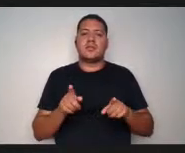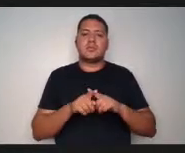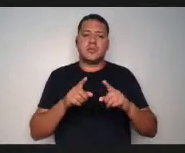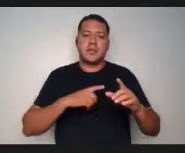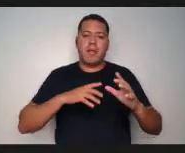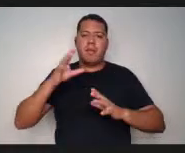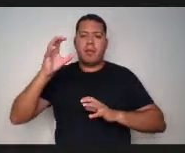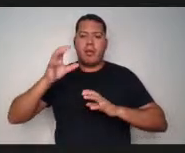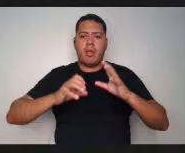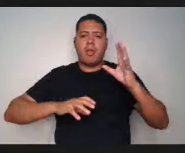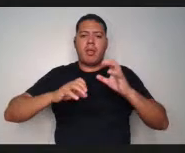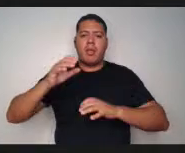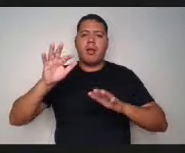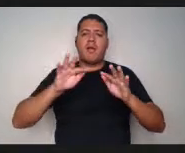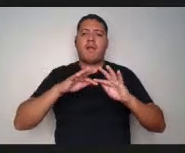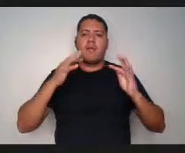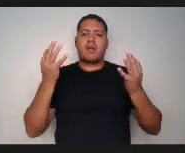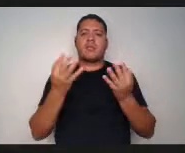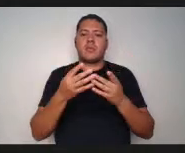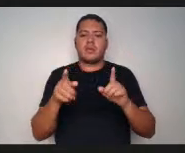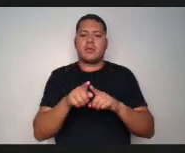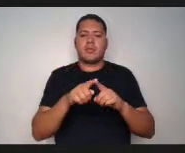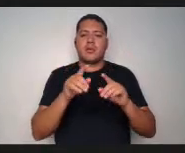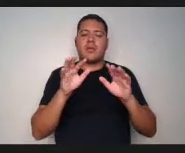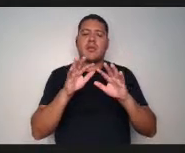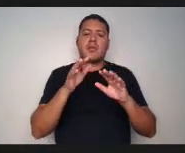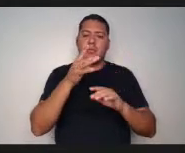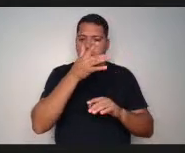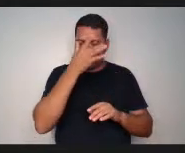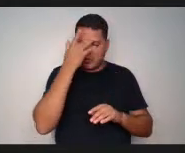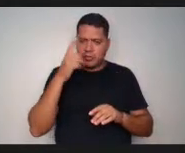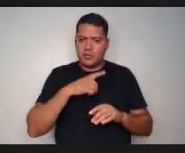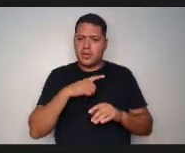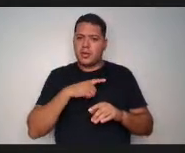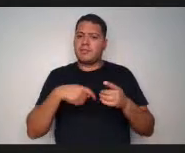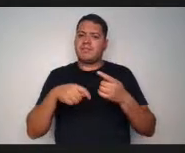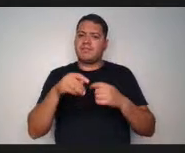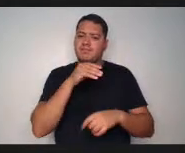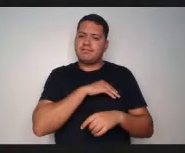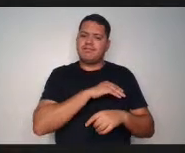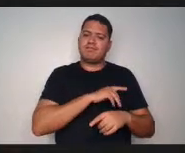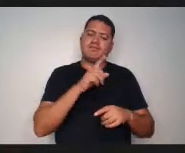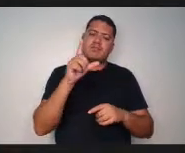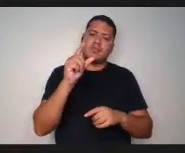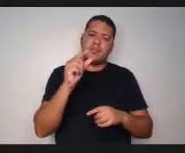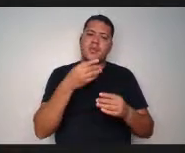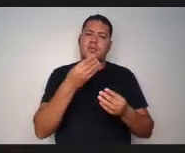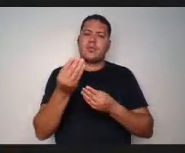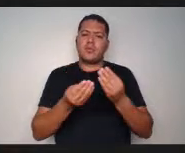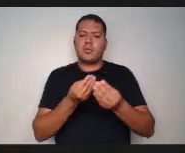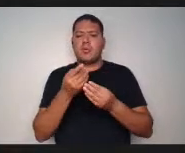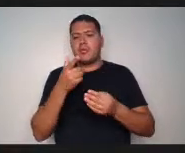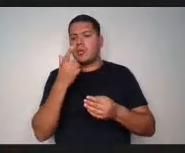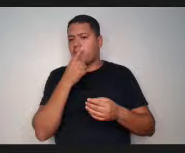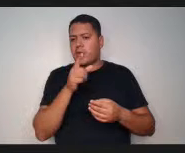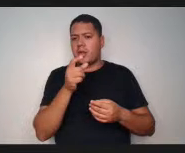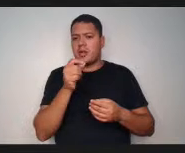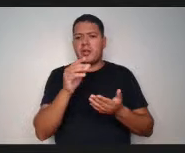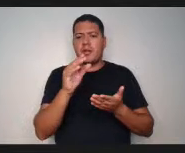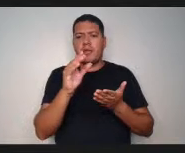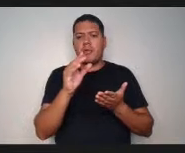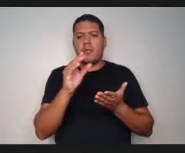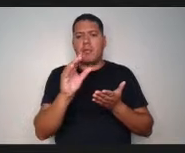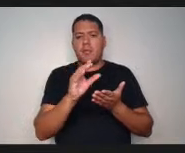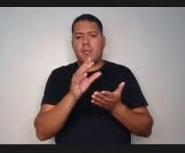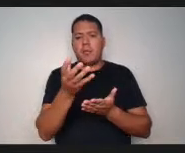from school, what do you do to make a living? It was almost impossible for many people to